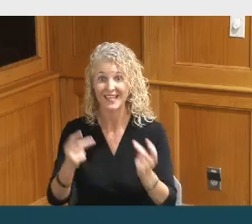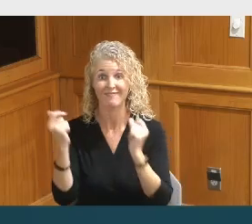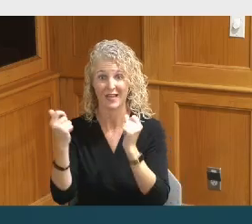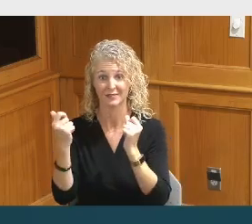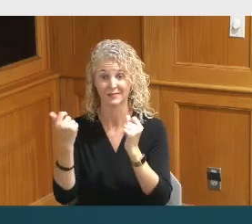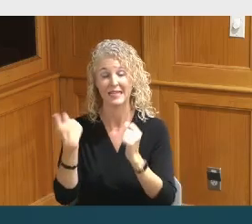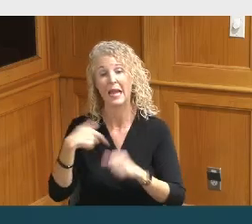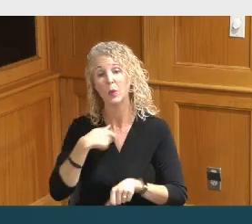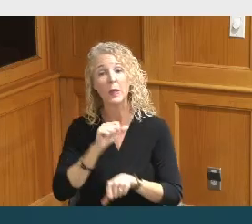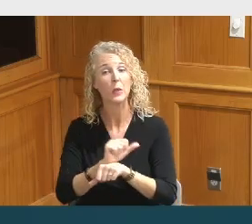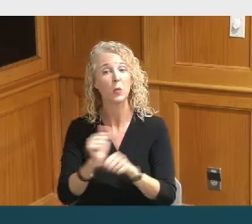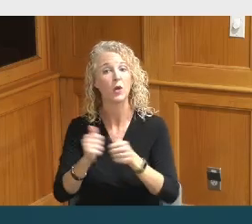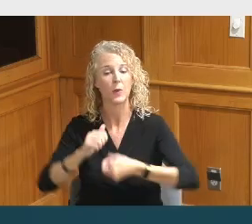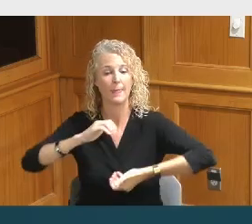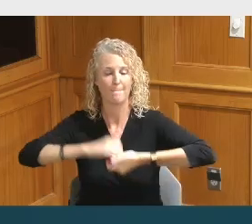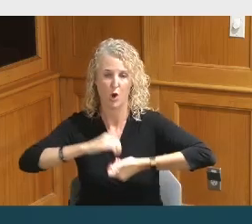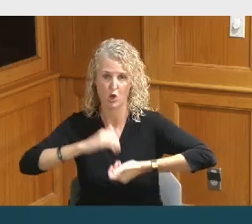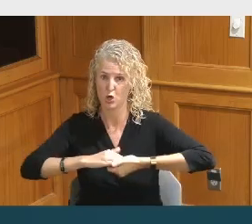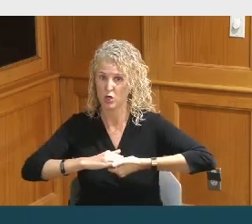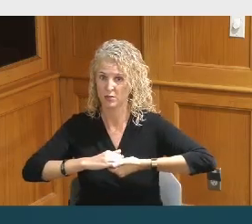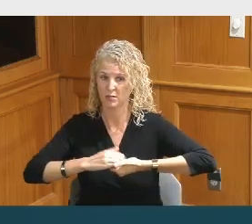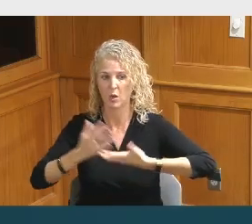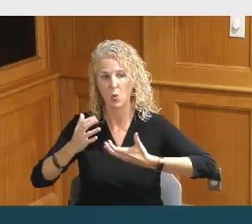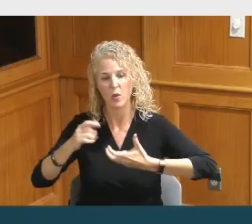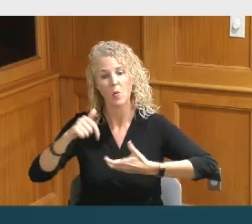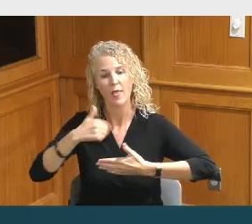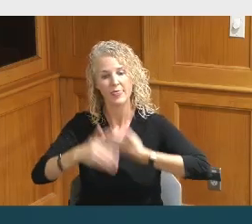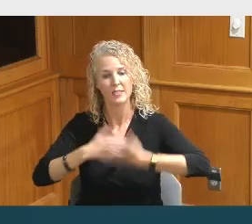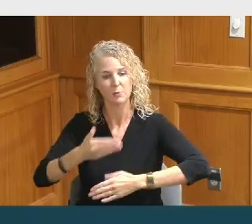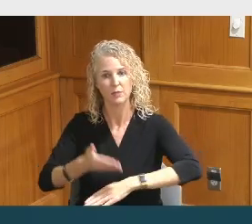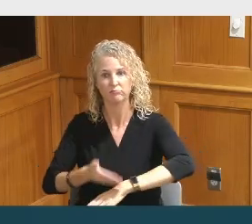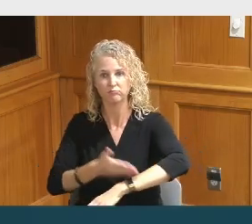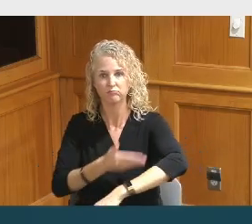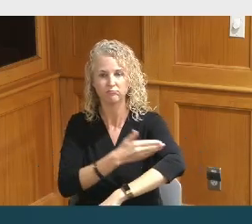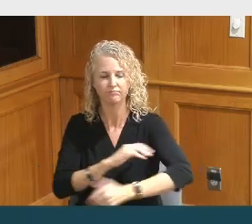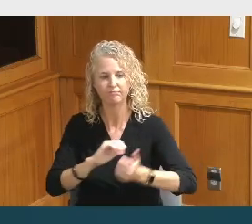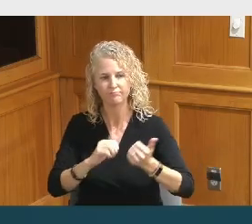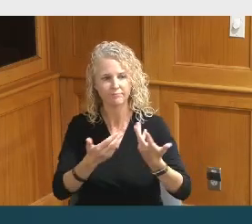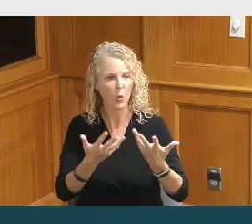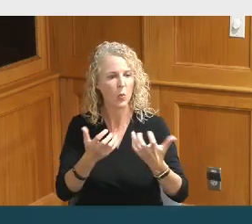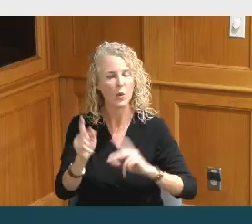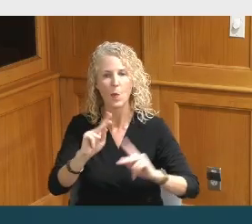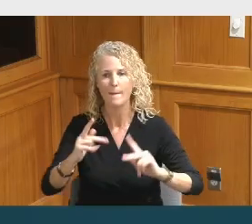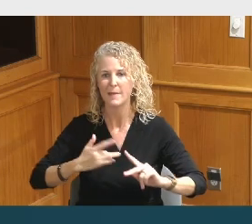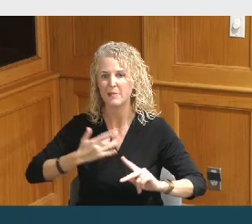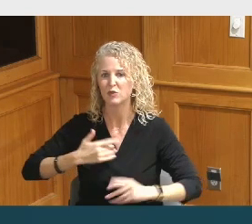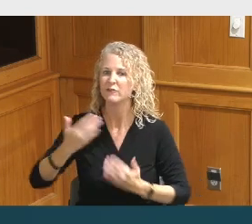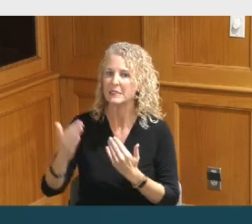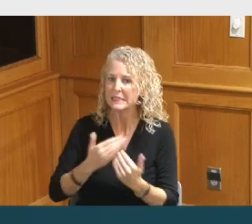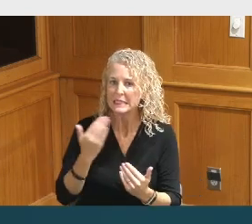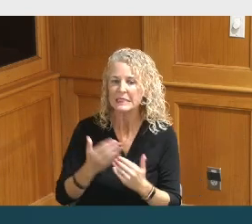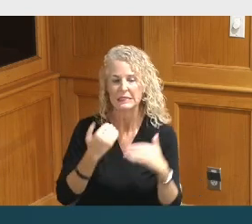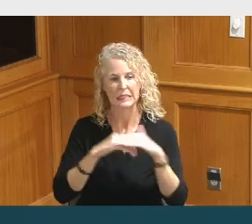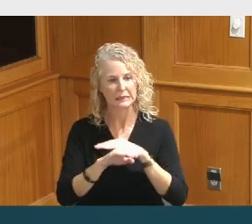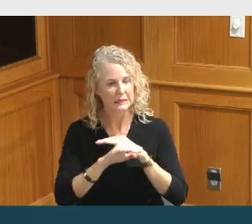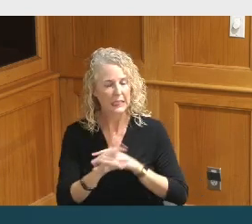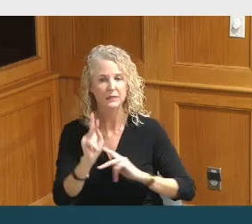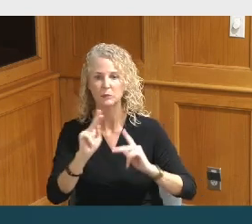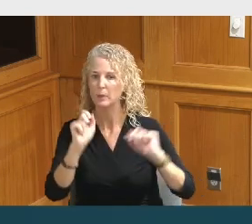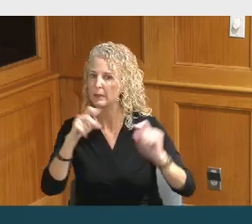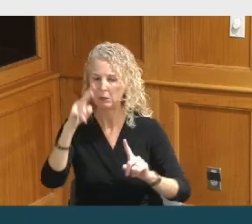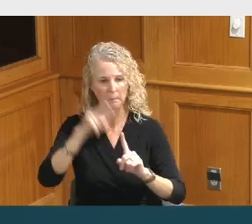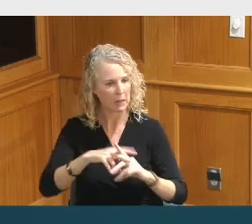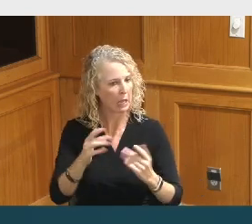we're also working with our partners on just continuing to refine this process. How can we make this as easy and accessible and consumer friendly as